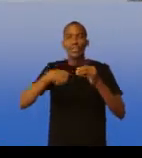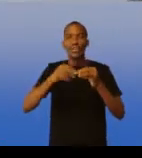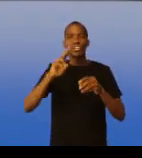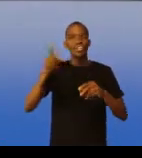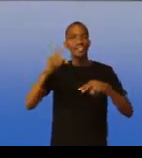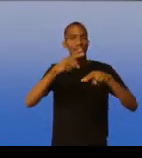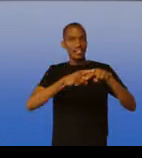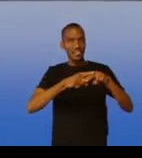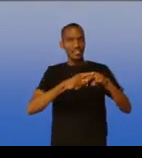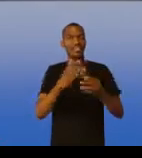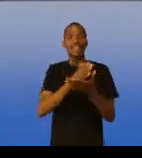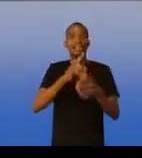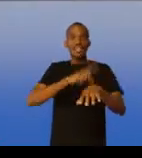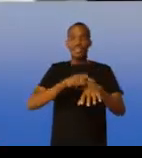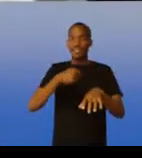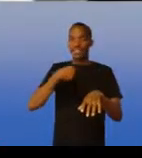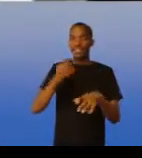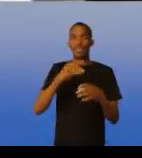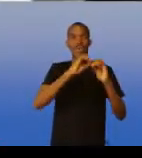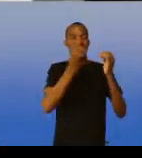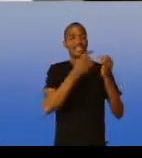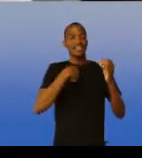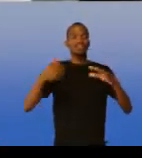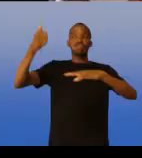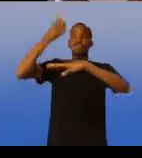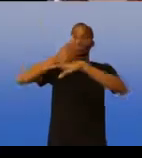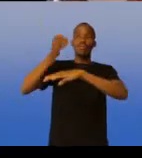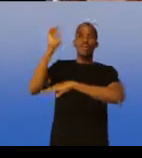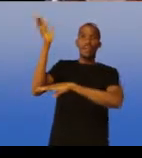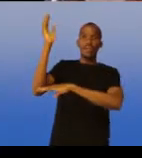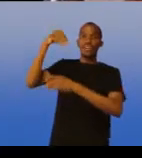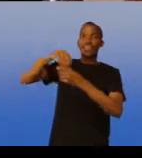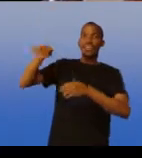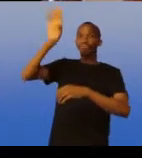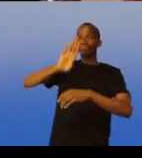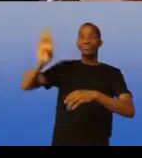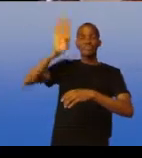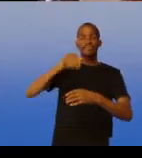Sometimes I find myself speaking on behalf of Santebale at different platforms all across Botswana.